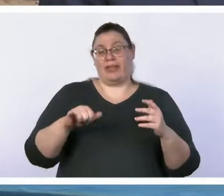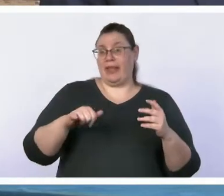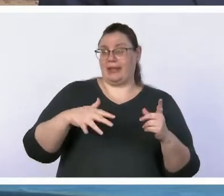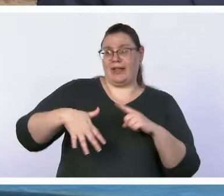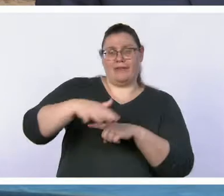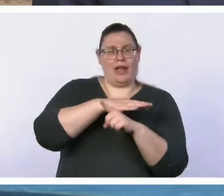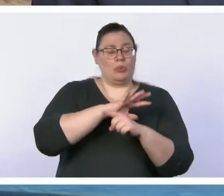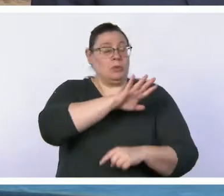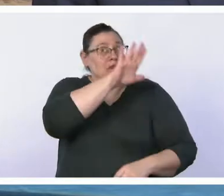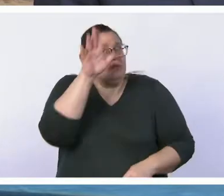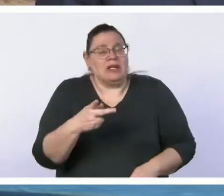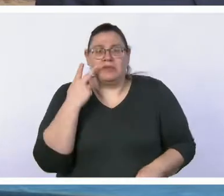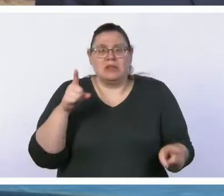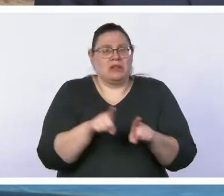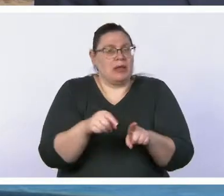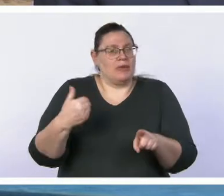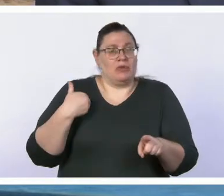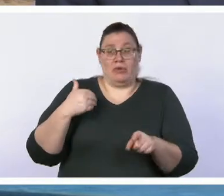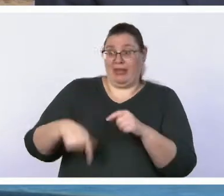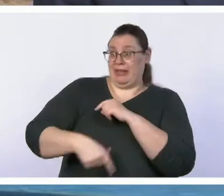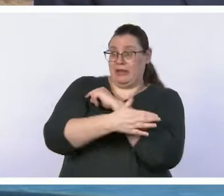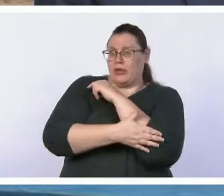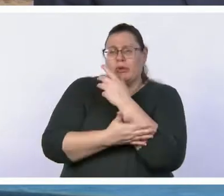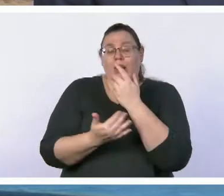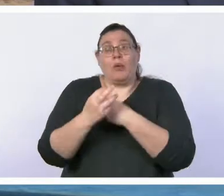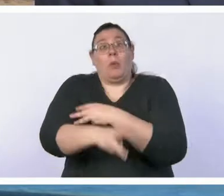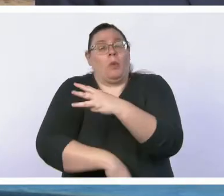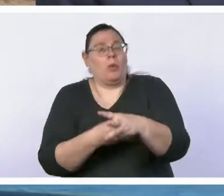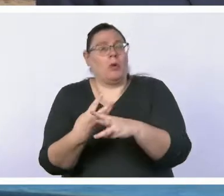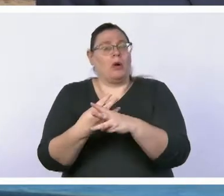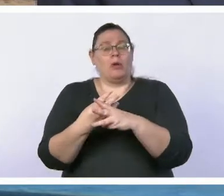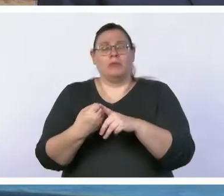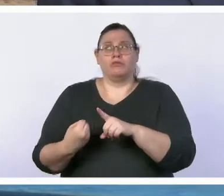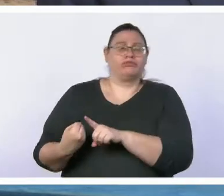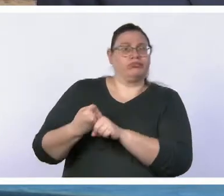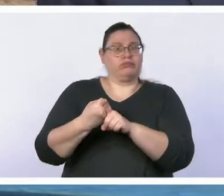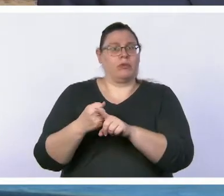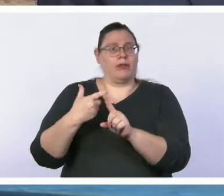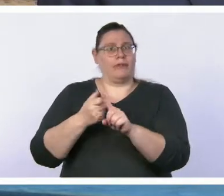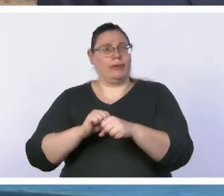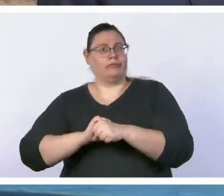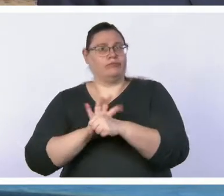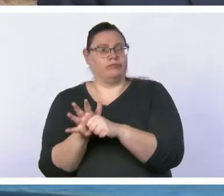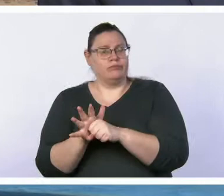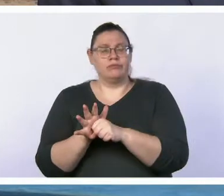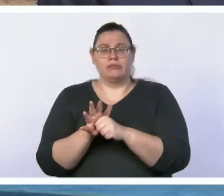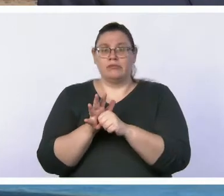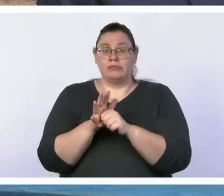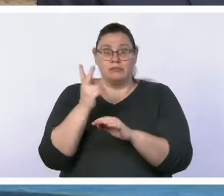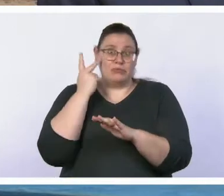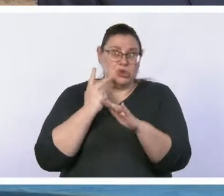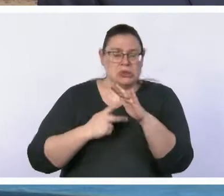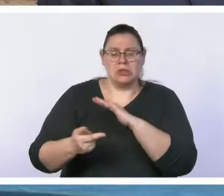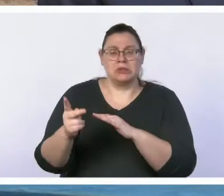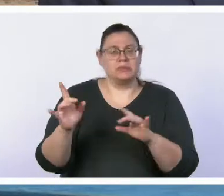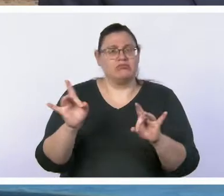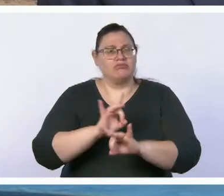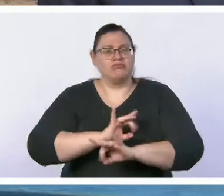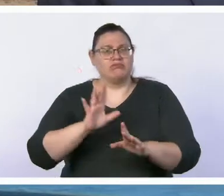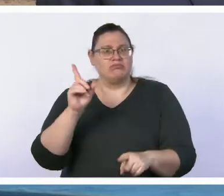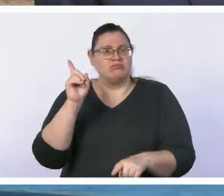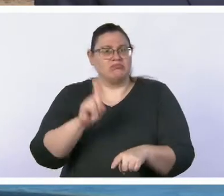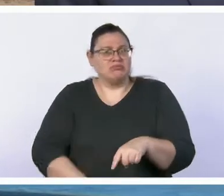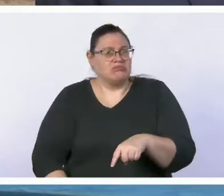that the world is in because of COVID-19, there's tremendous unpredictability about this budget. I've been